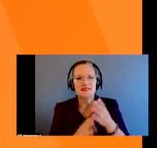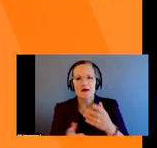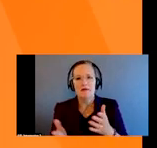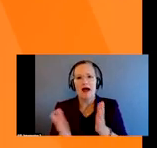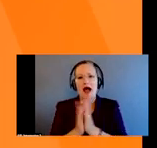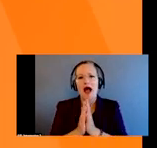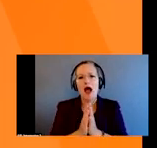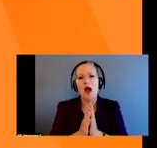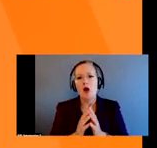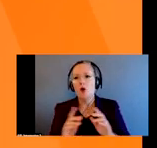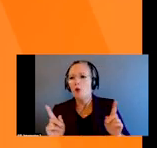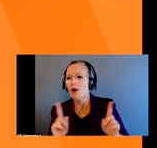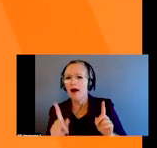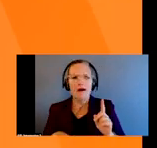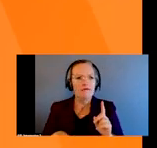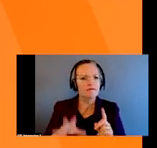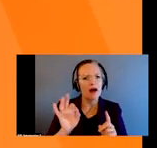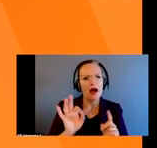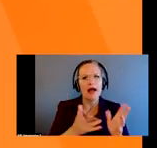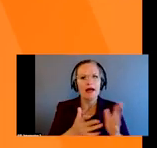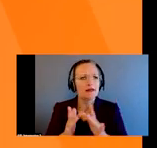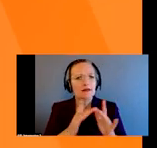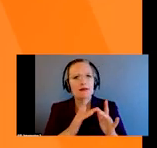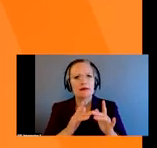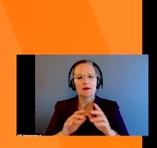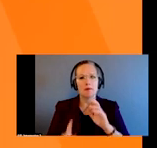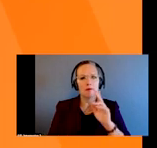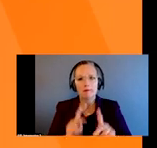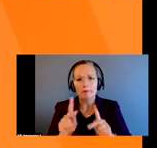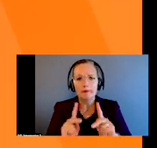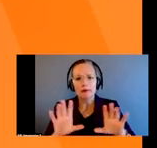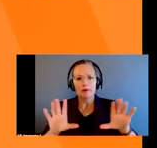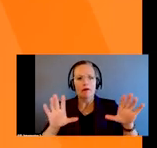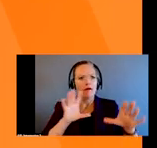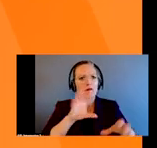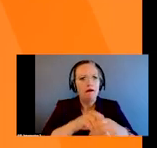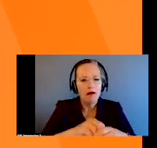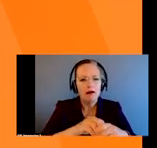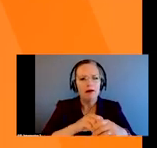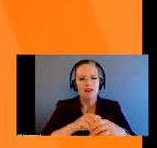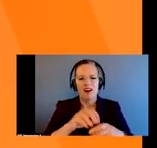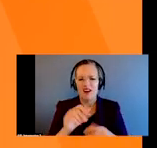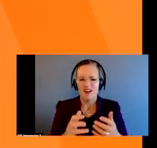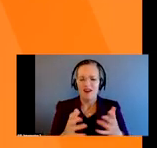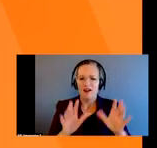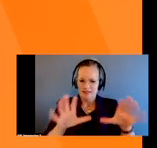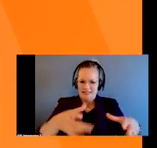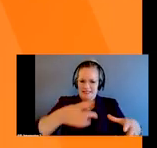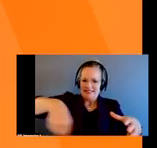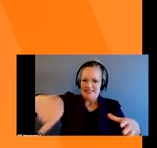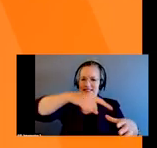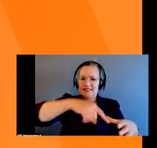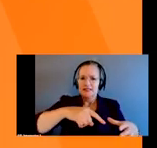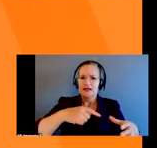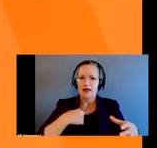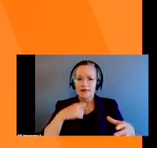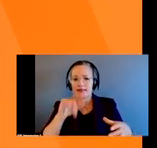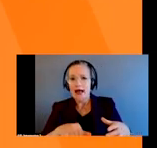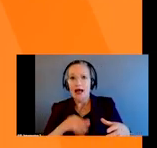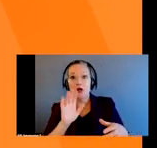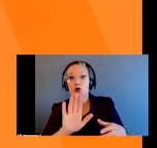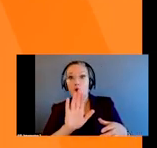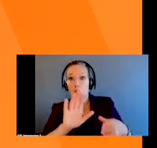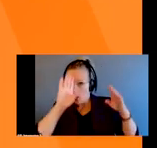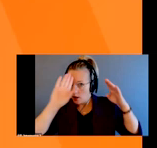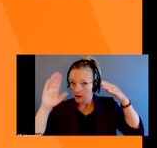need to have that fundamental understanding of who the audience is. And once you've got that, you can go into LinkedIn and just find the people that you want to